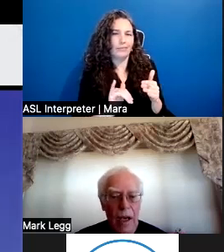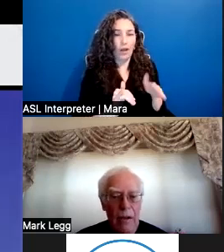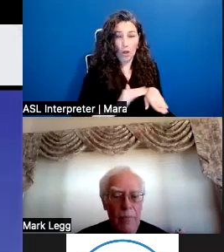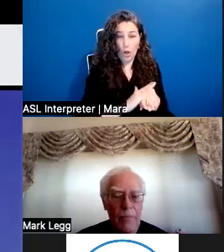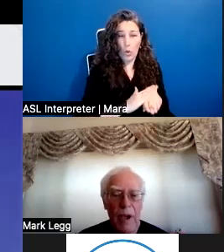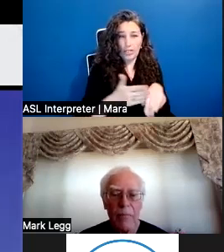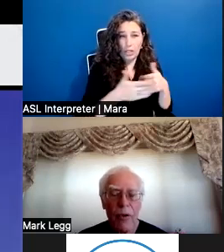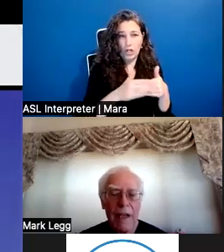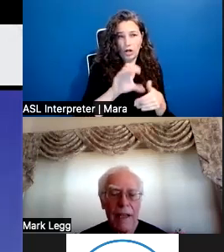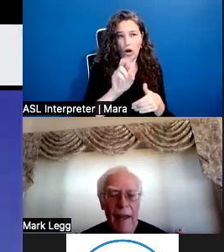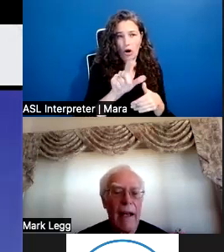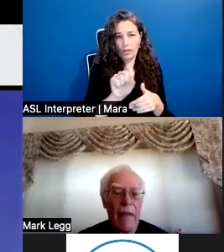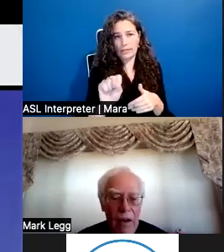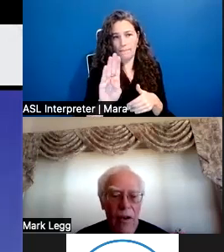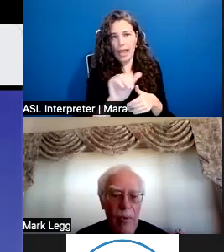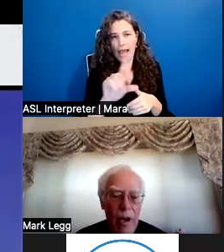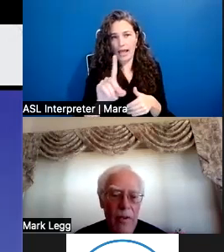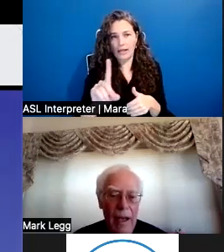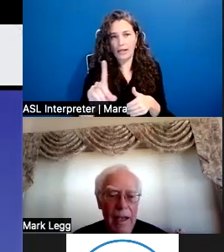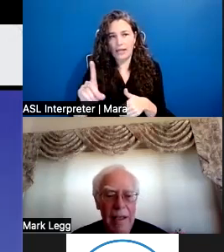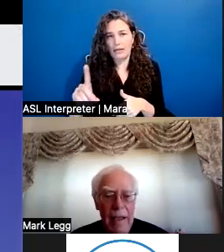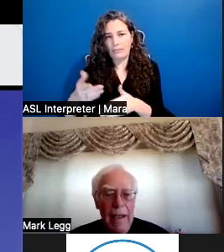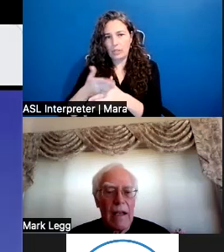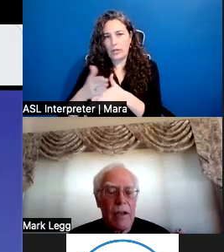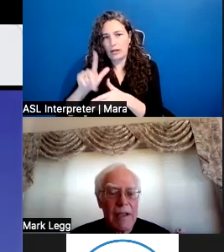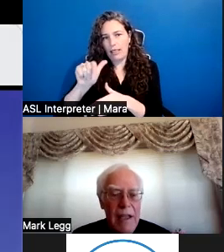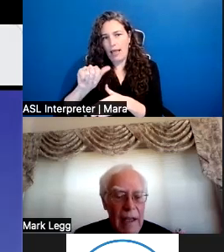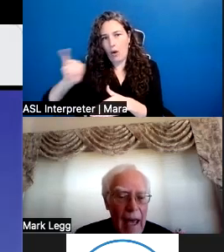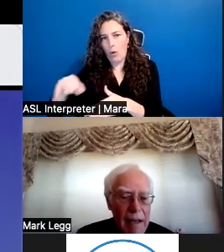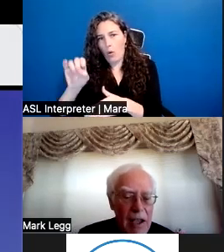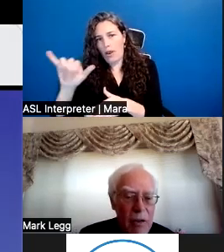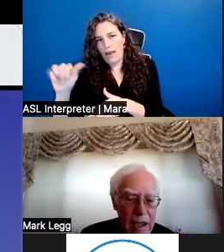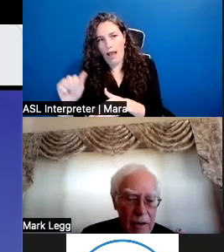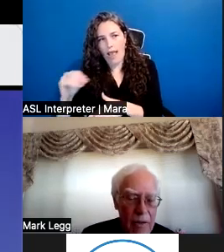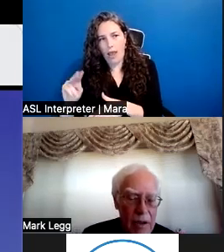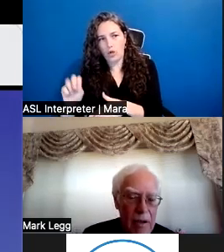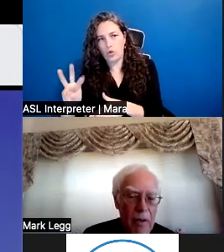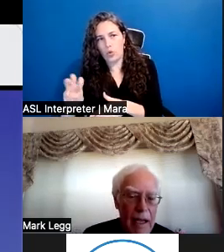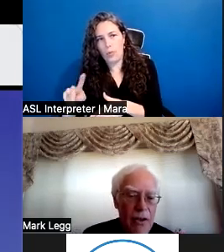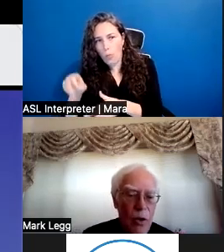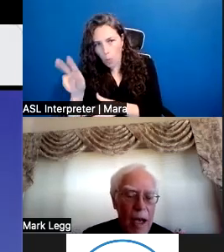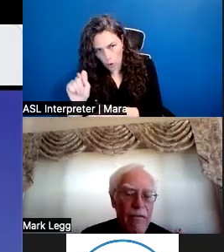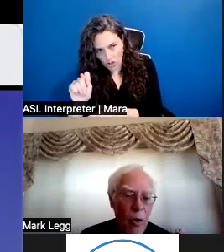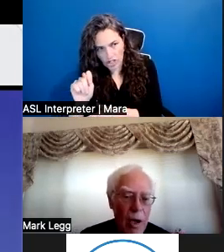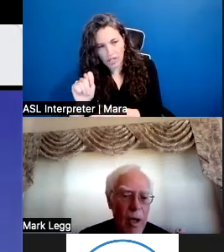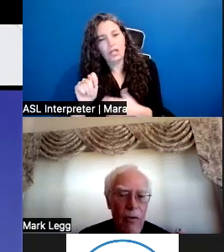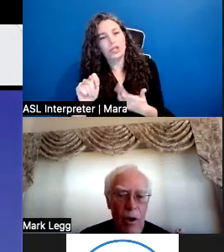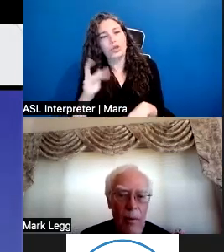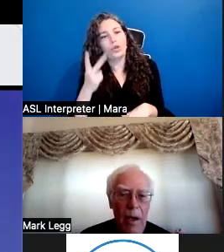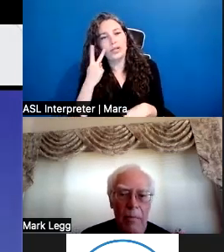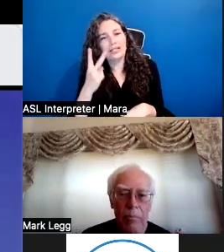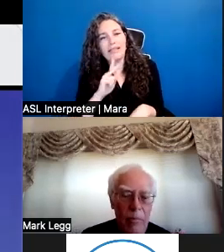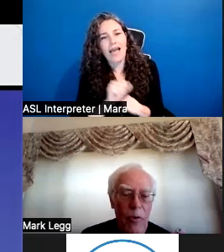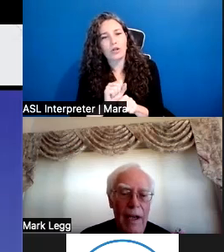we'll talk, but before I get to that, the other very important thing is you can see the animation we did, the actual waveform